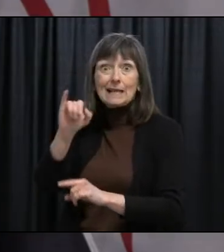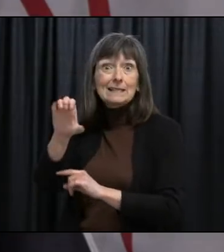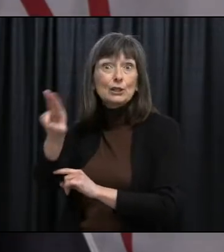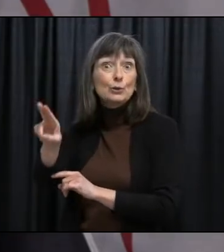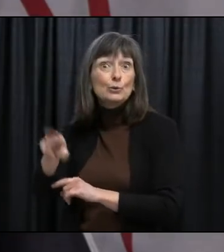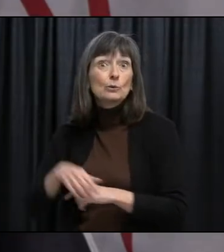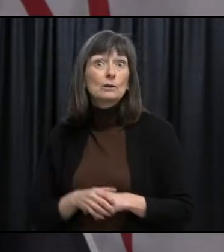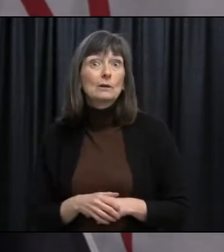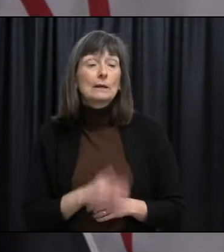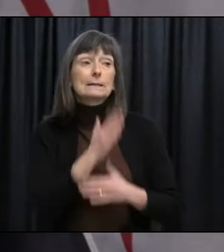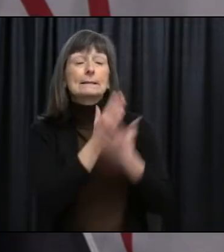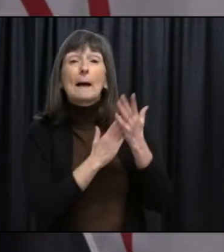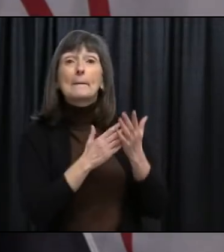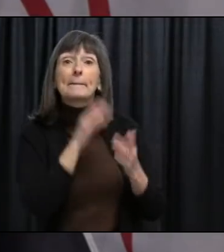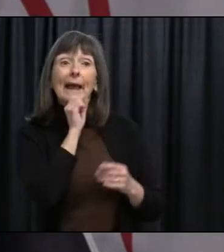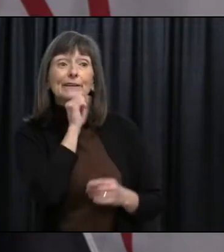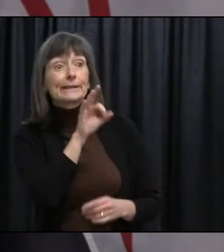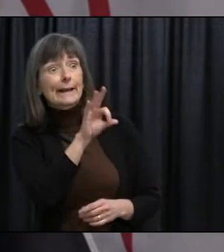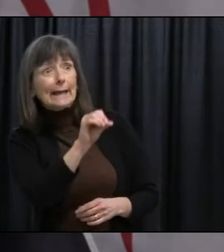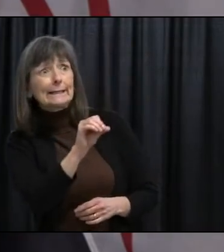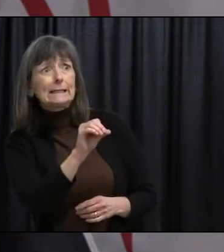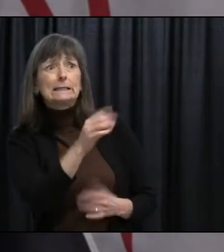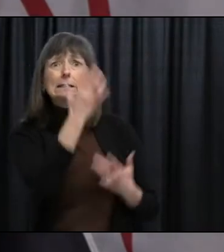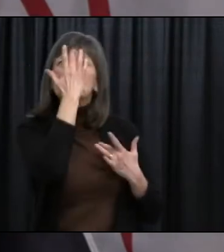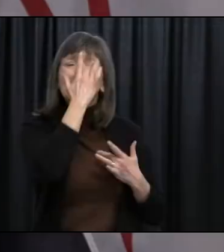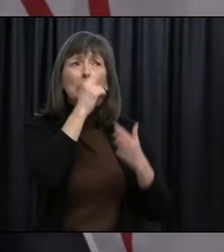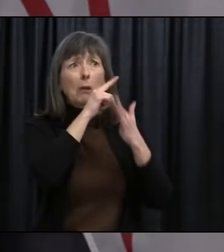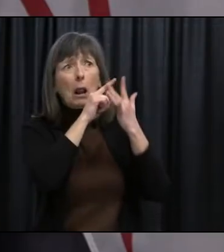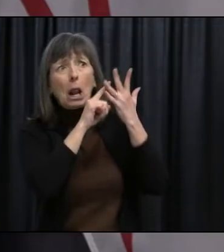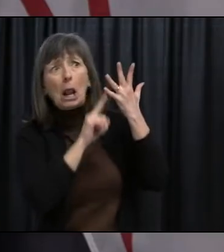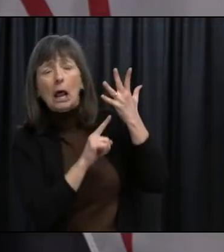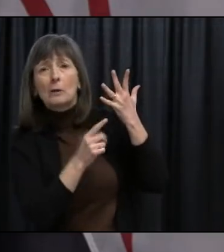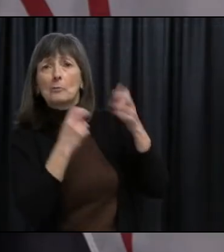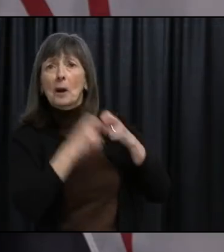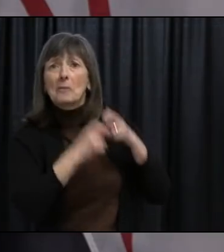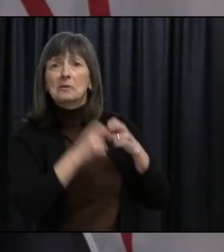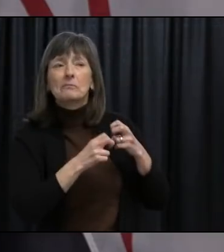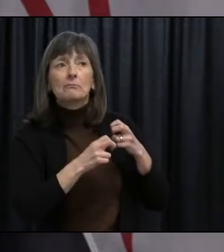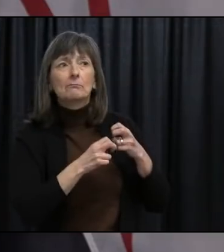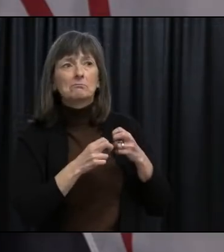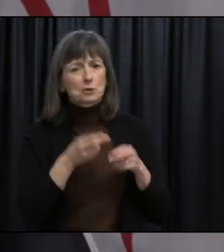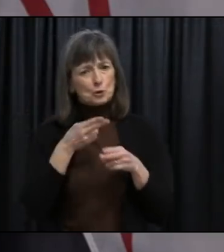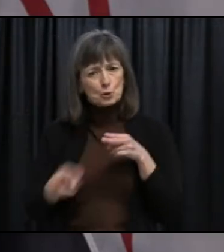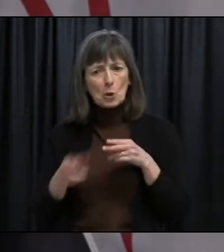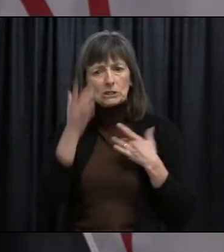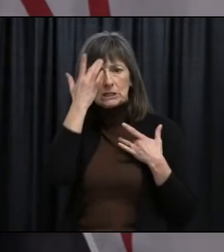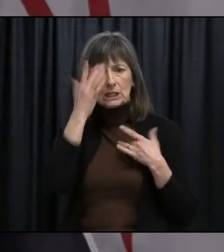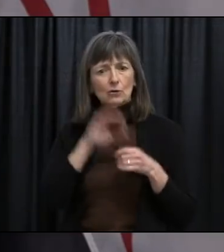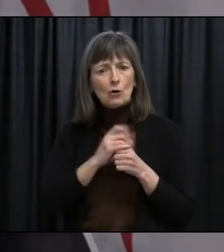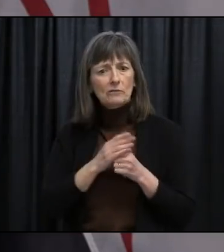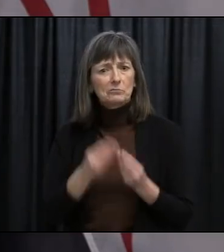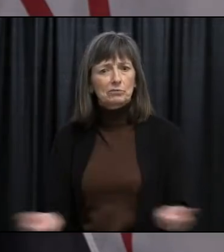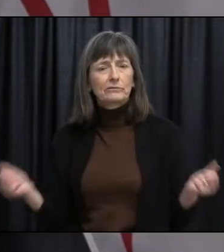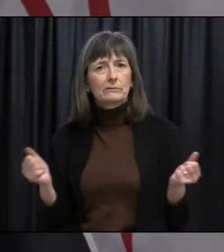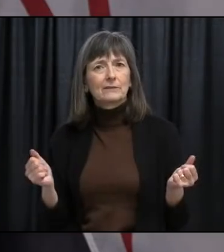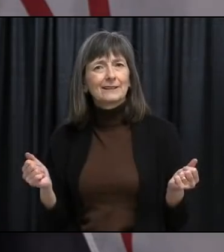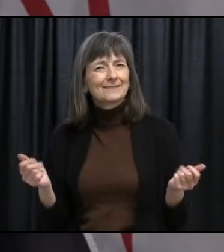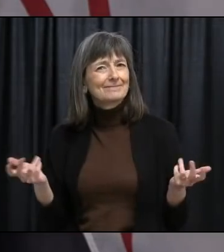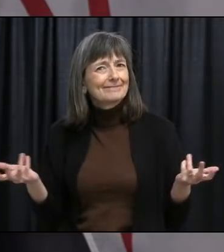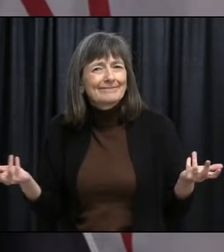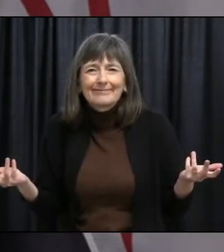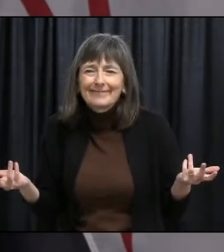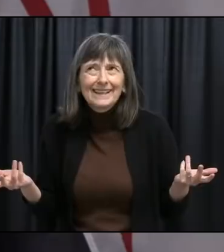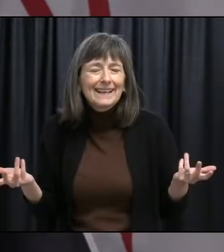95-year-old people who have lots of conditions who've had very mild disease. It depends on so many things. It really is hard